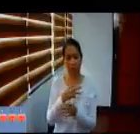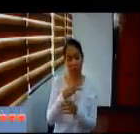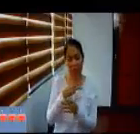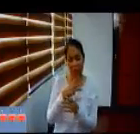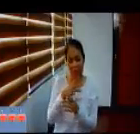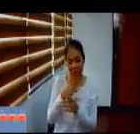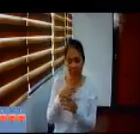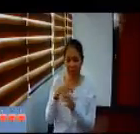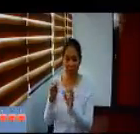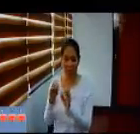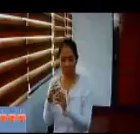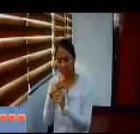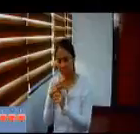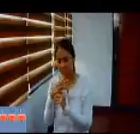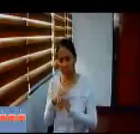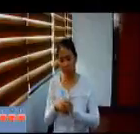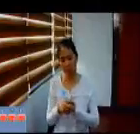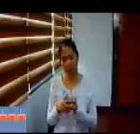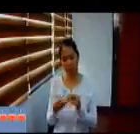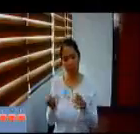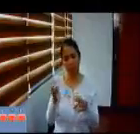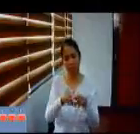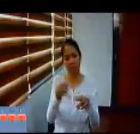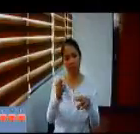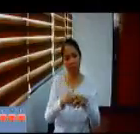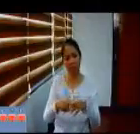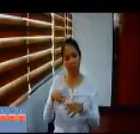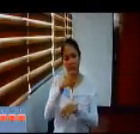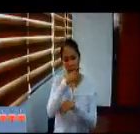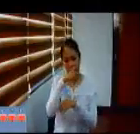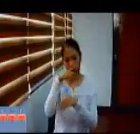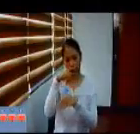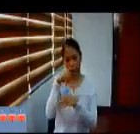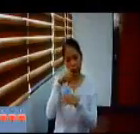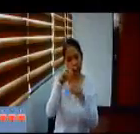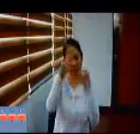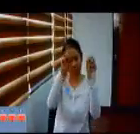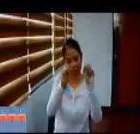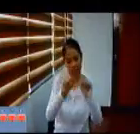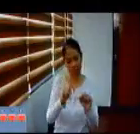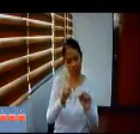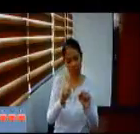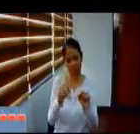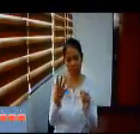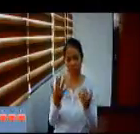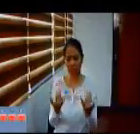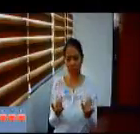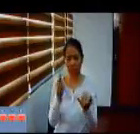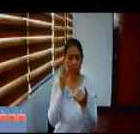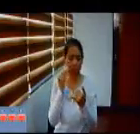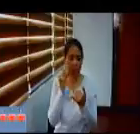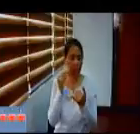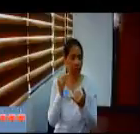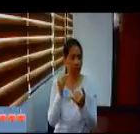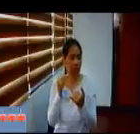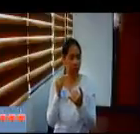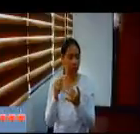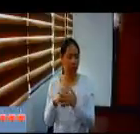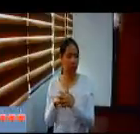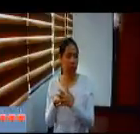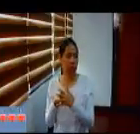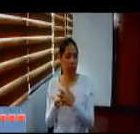increasingly dry seasons, which is what we are experiencing now. And you're going to have increasingly wet